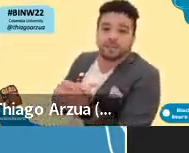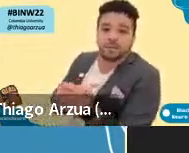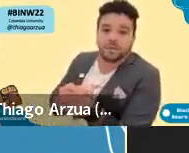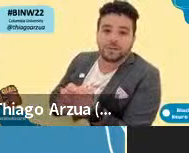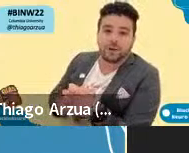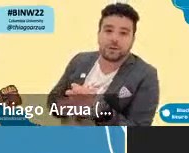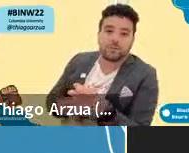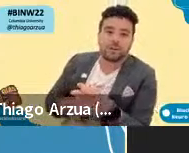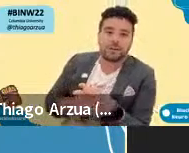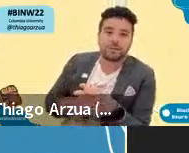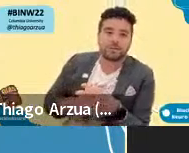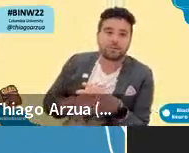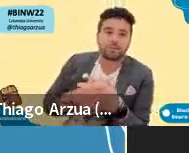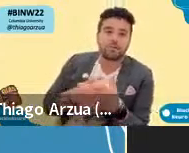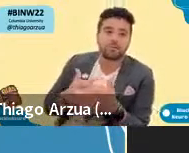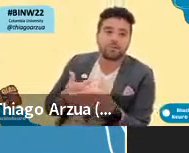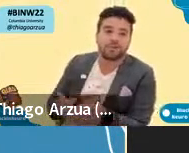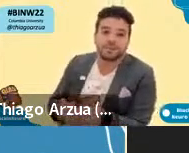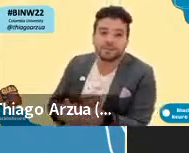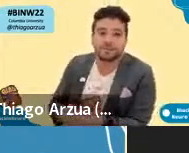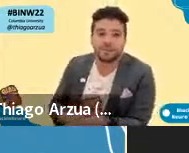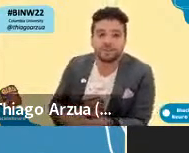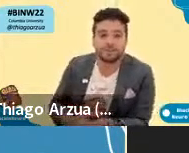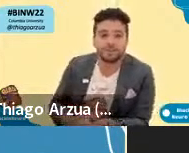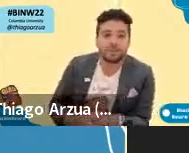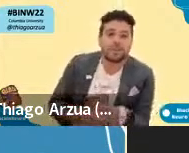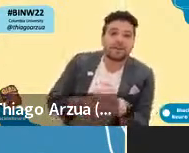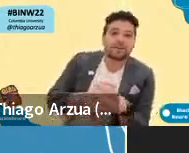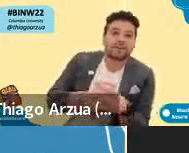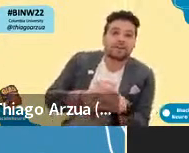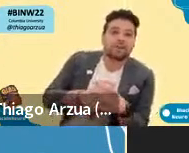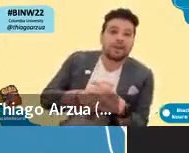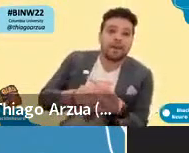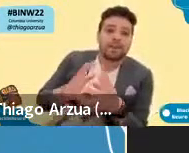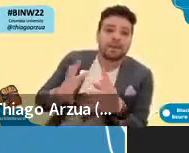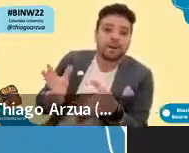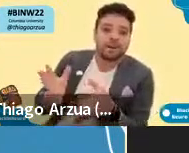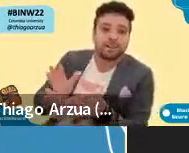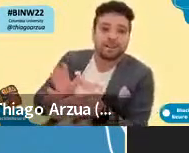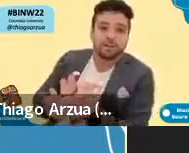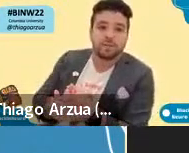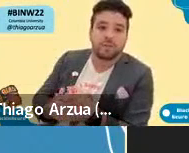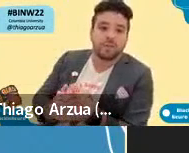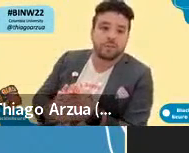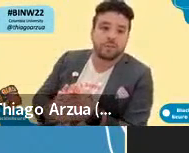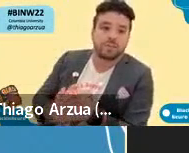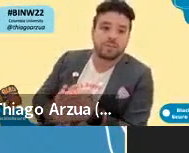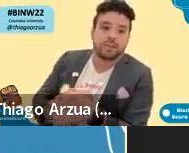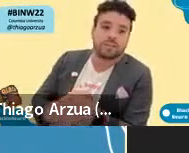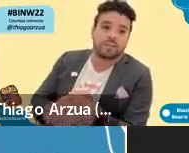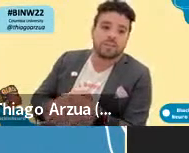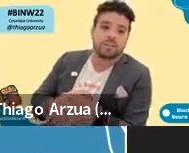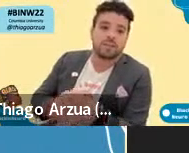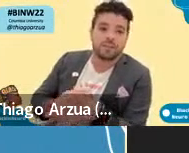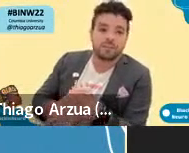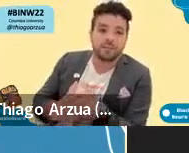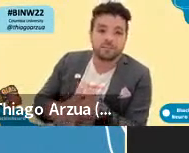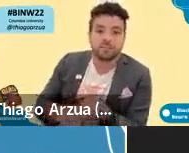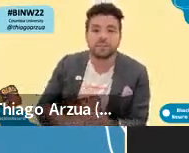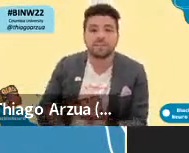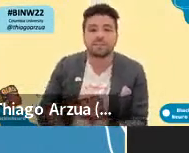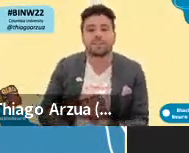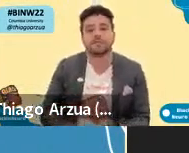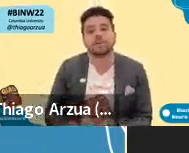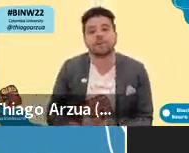Westernized history rarely recognized the true stories of indigenous peoples. So the Lenape are the true native New Yorkers, and after our nearly